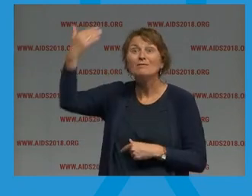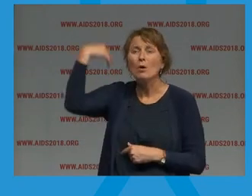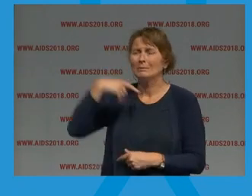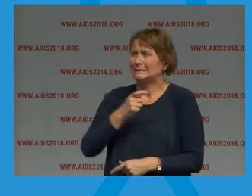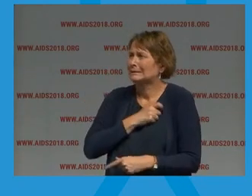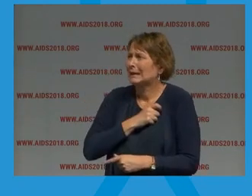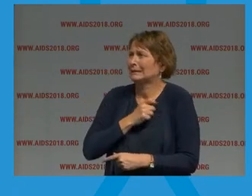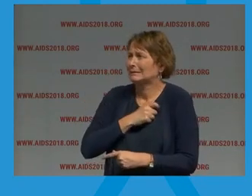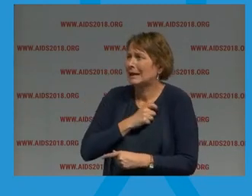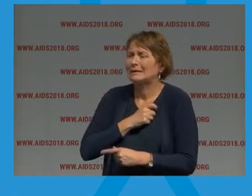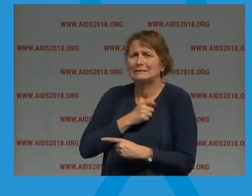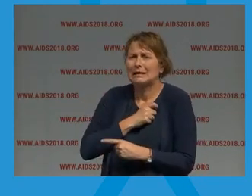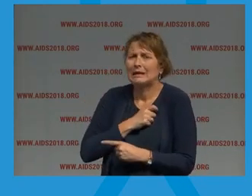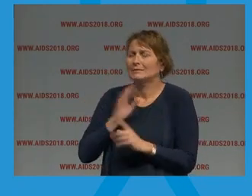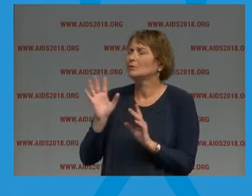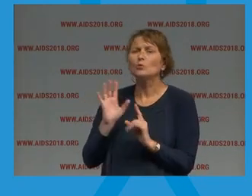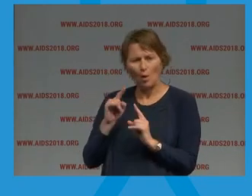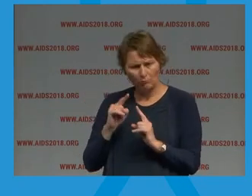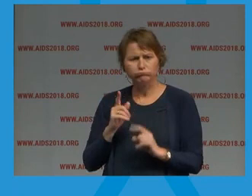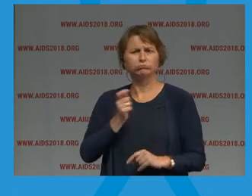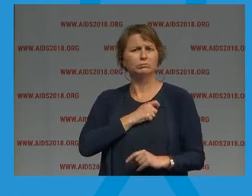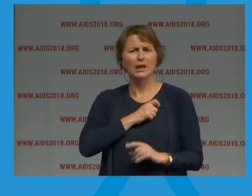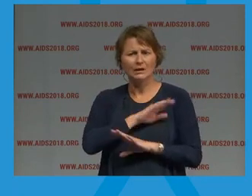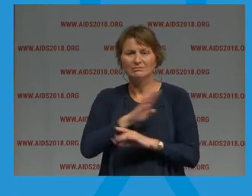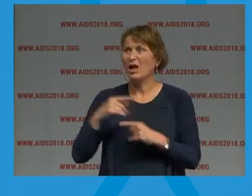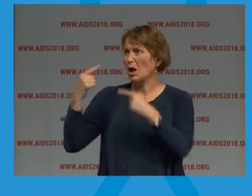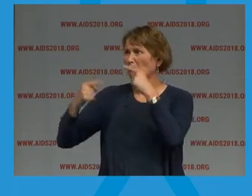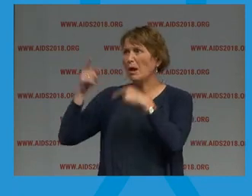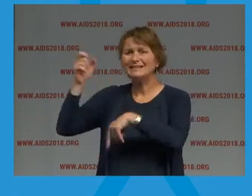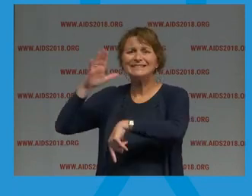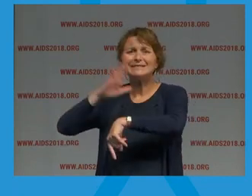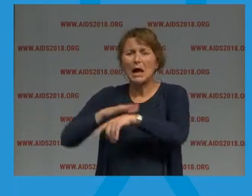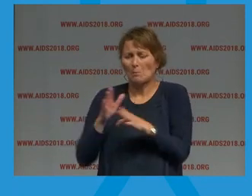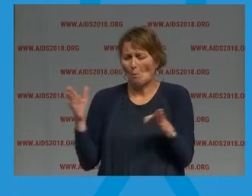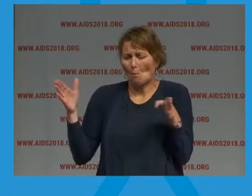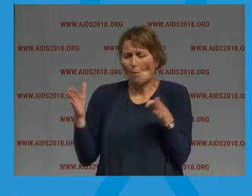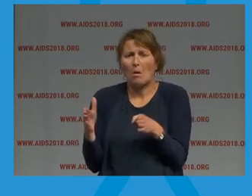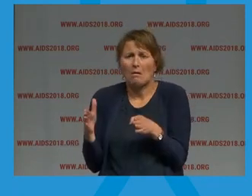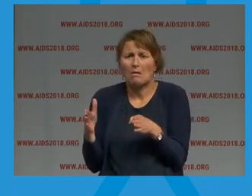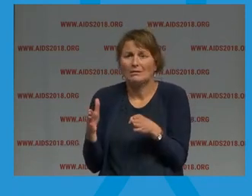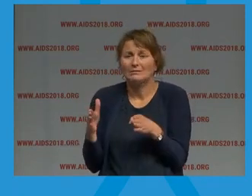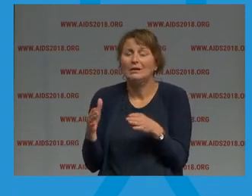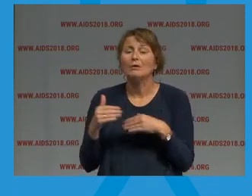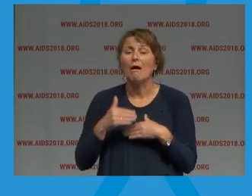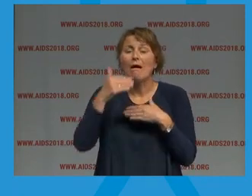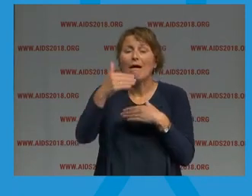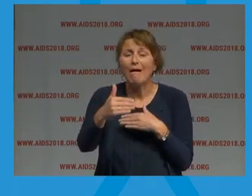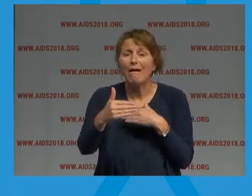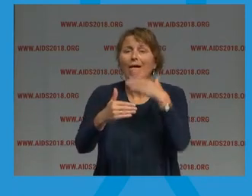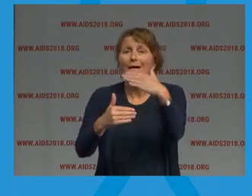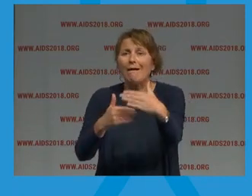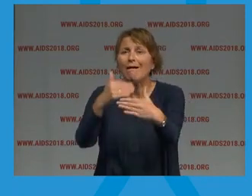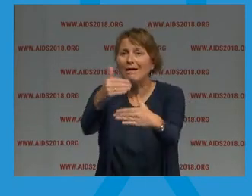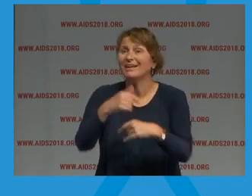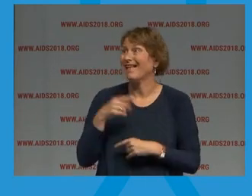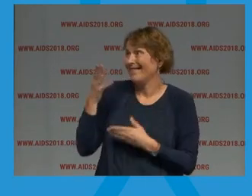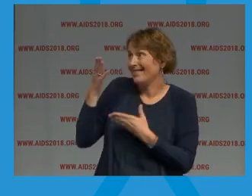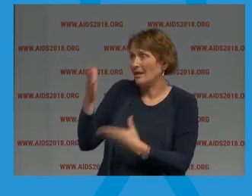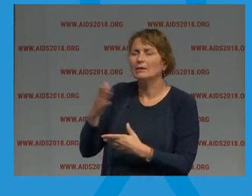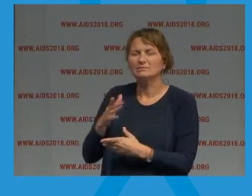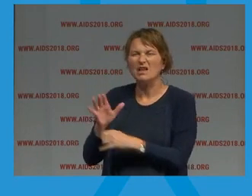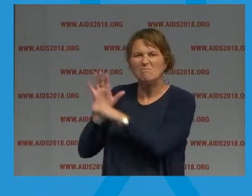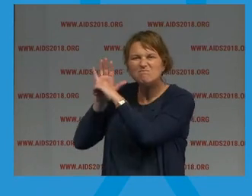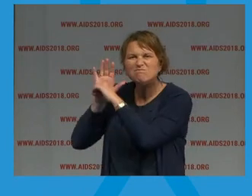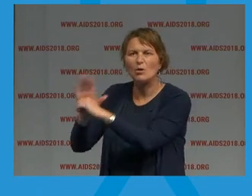think you must not be scared. Politicians are just politicians for a time. So whilst they are there, push the pressure. Push the